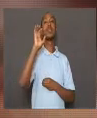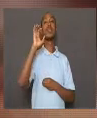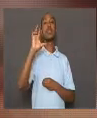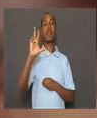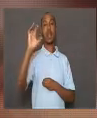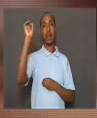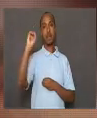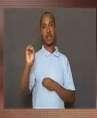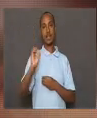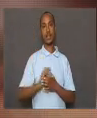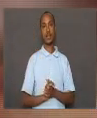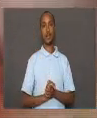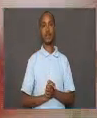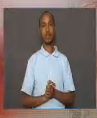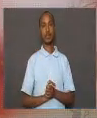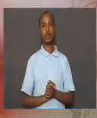1.3%.